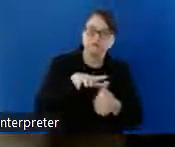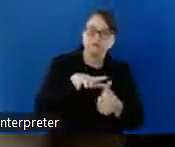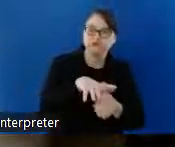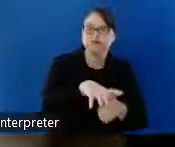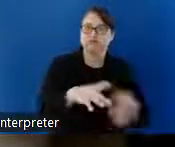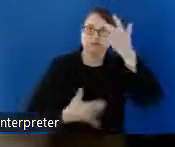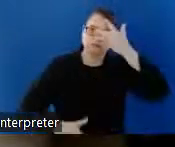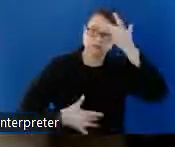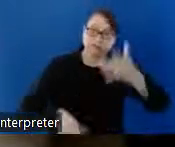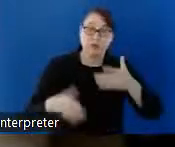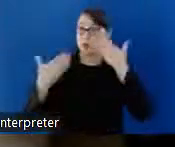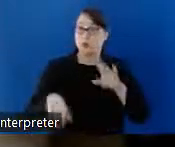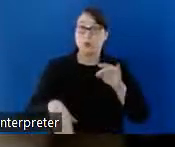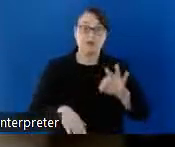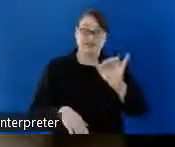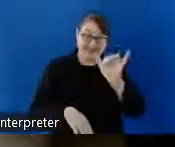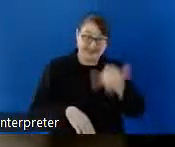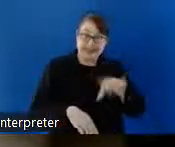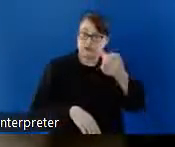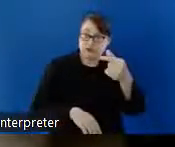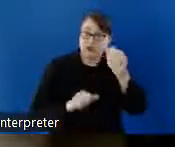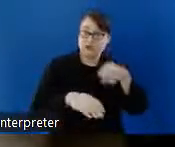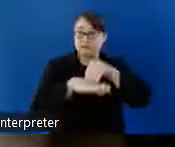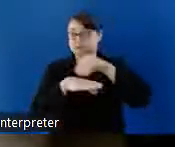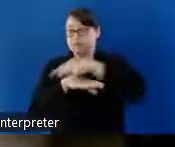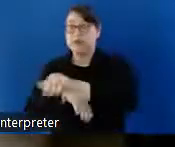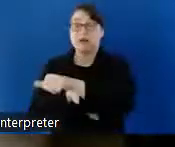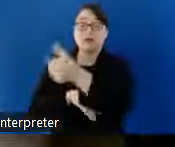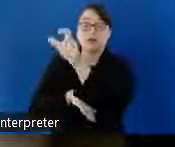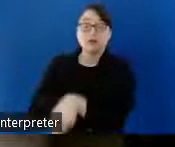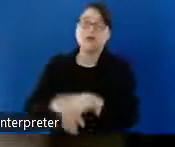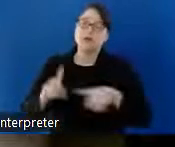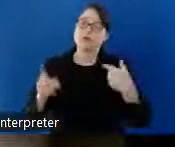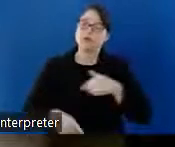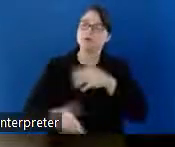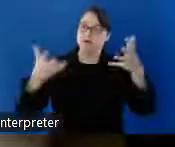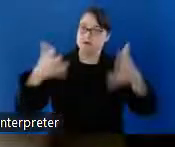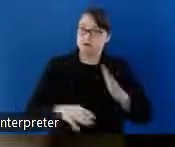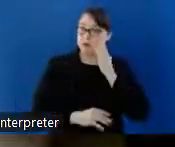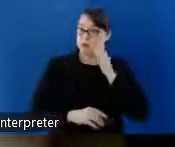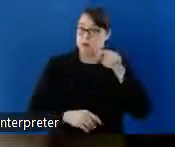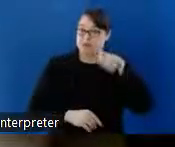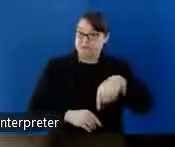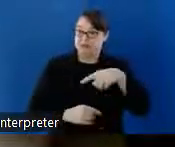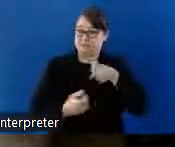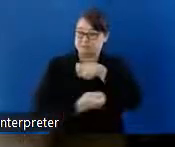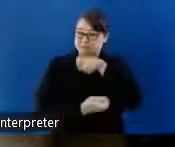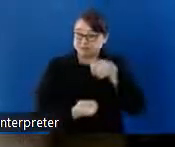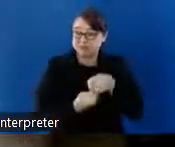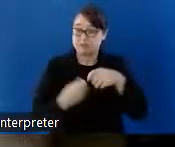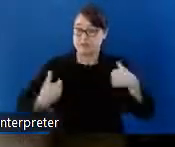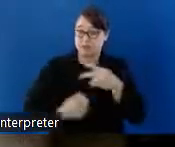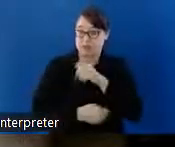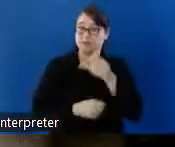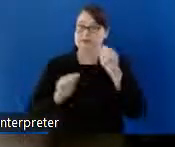that dog could infect another person, but we do know that this particular monkeypox virus can be spread from owners to their canines.